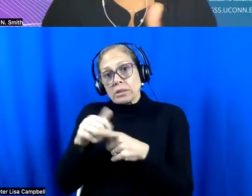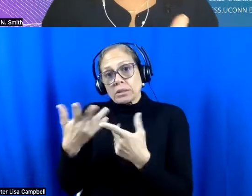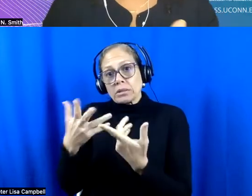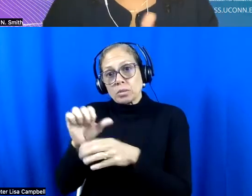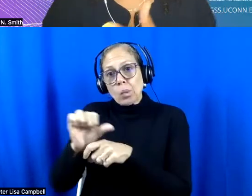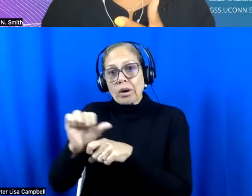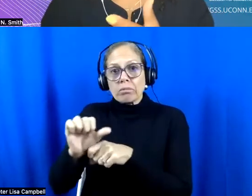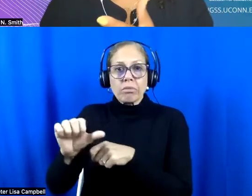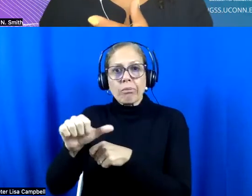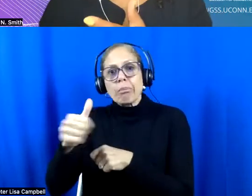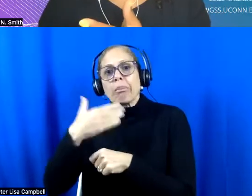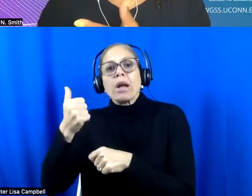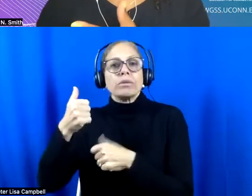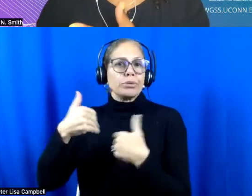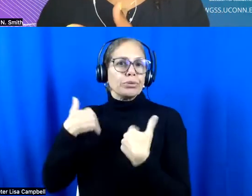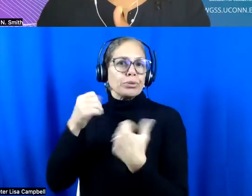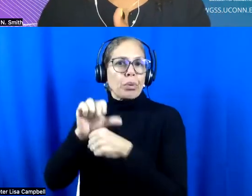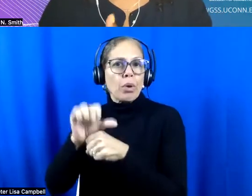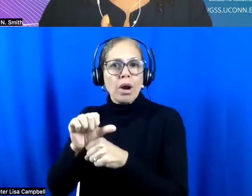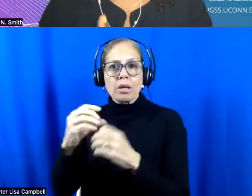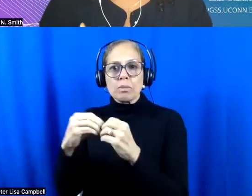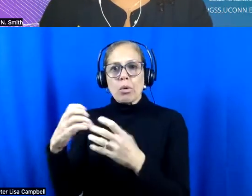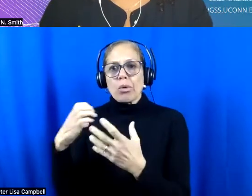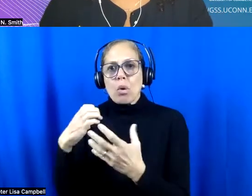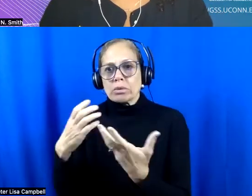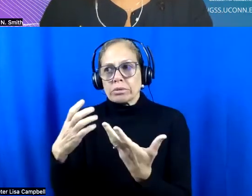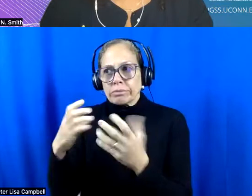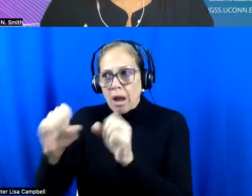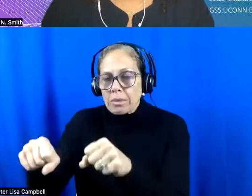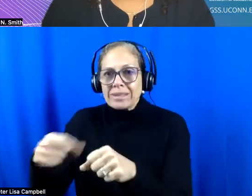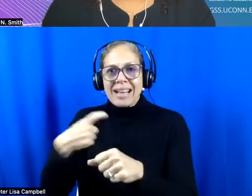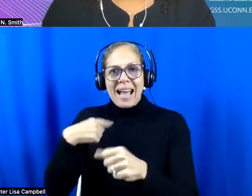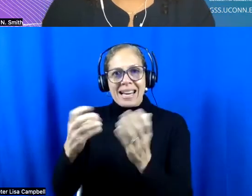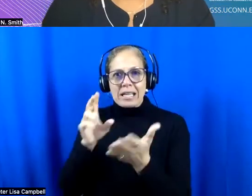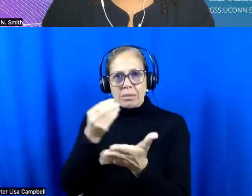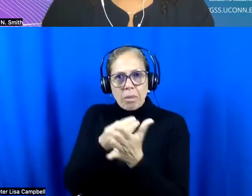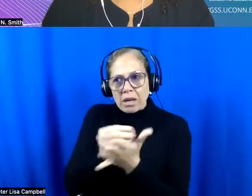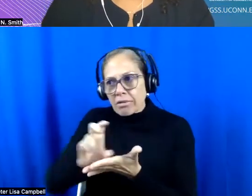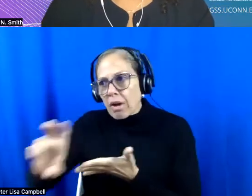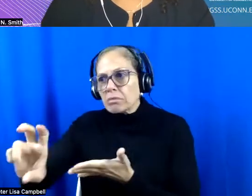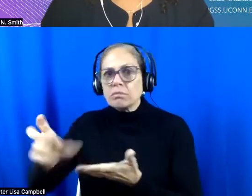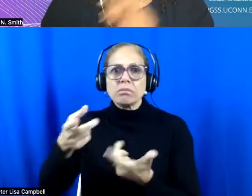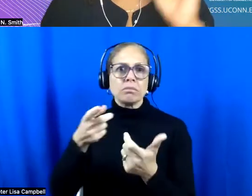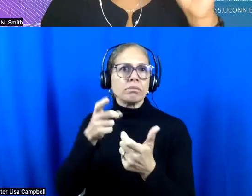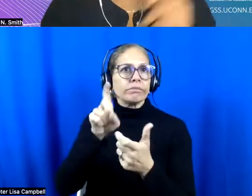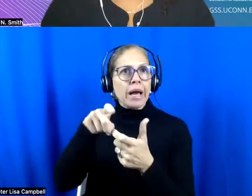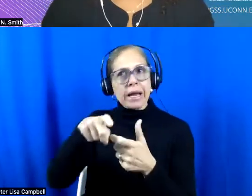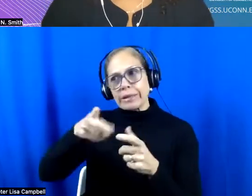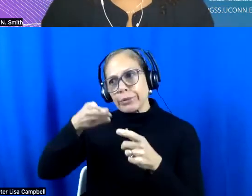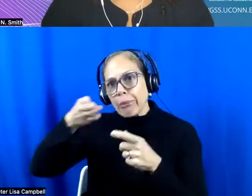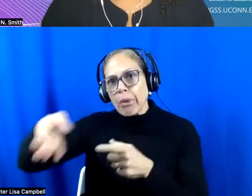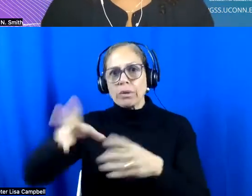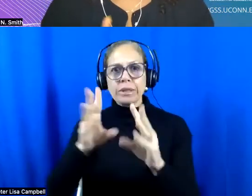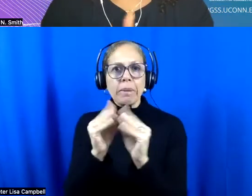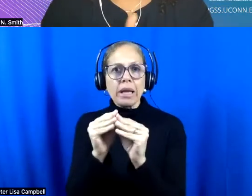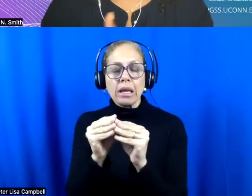better youth workers and more culturally competent youth workers, and I needed to fundraise, and I needed to, you know, be at the meetings. And